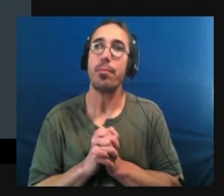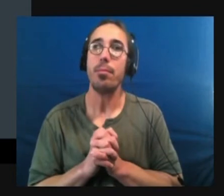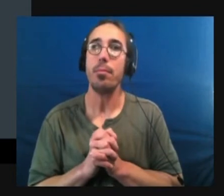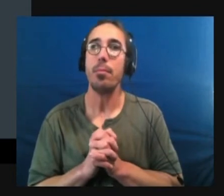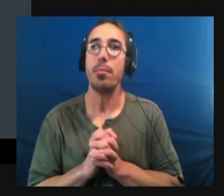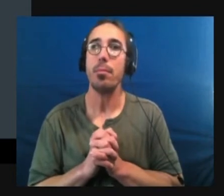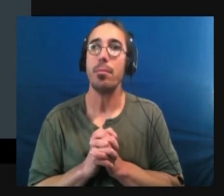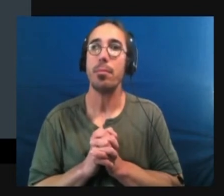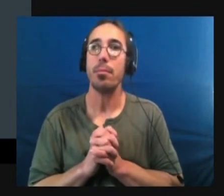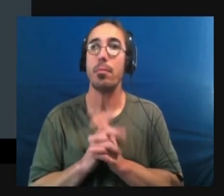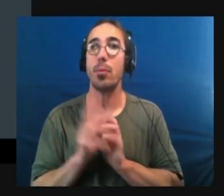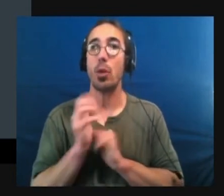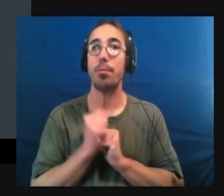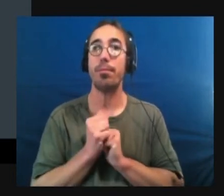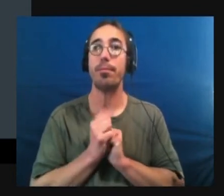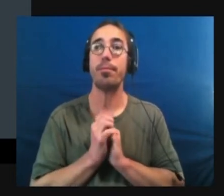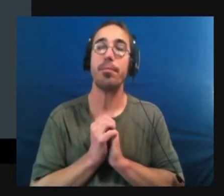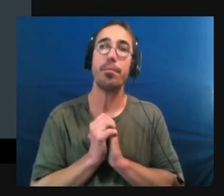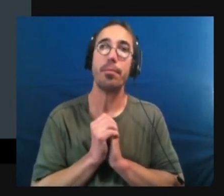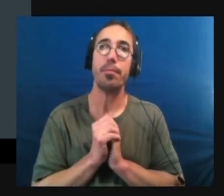When